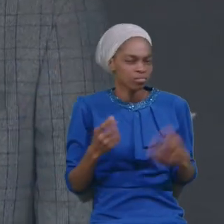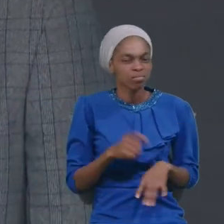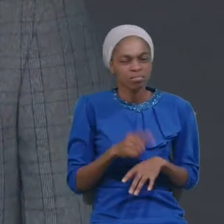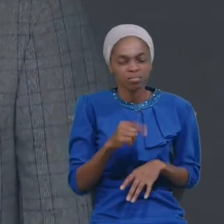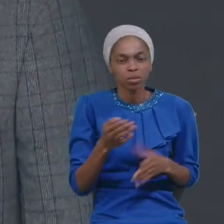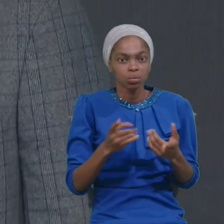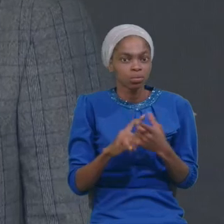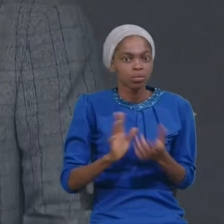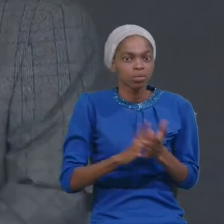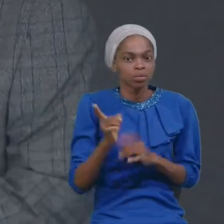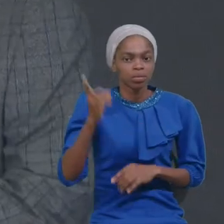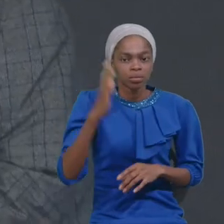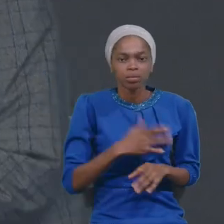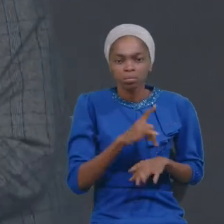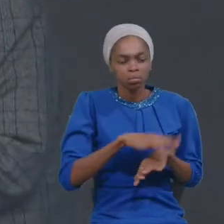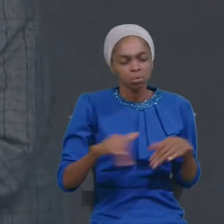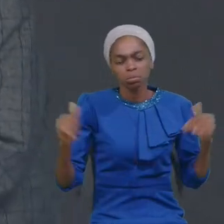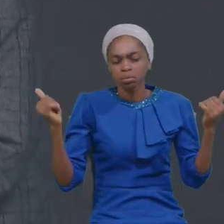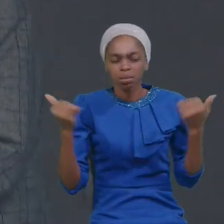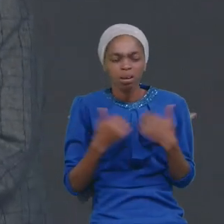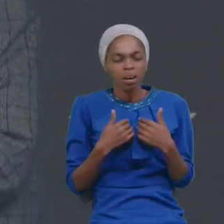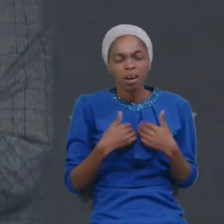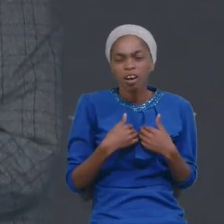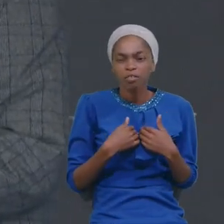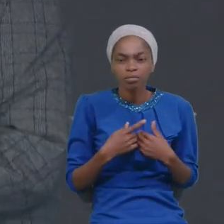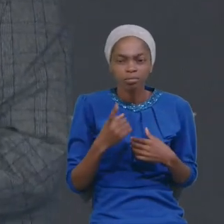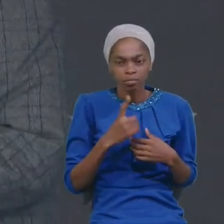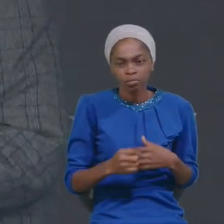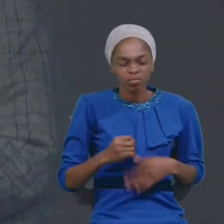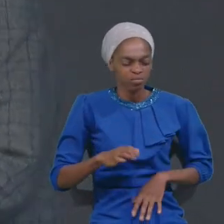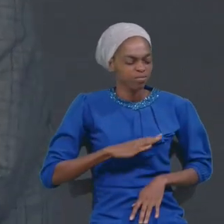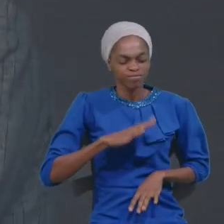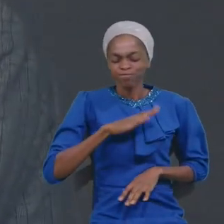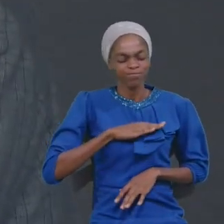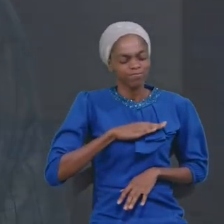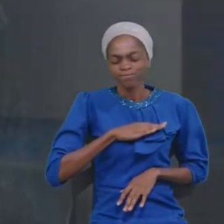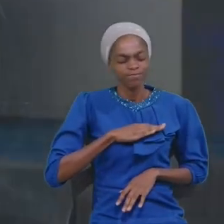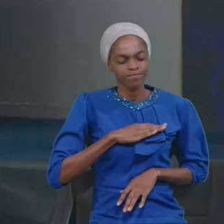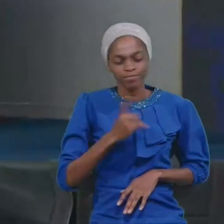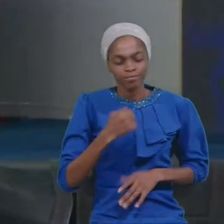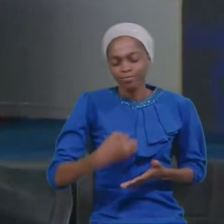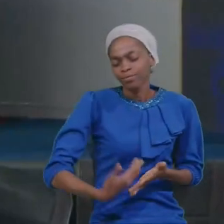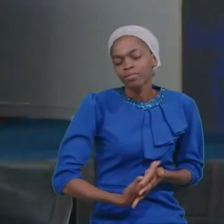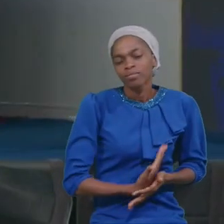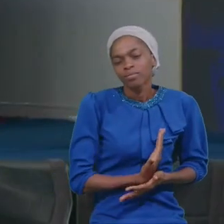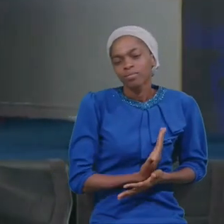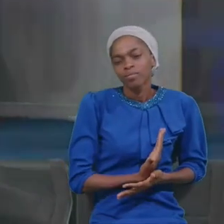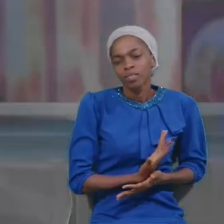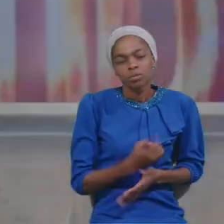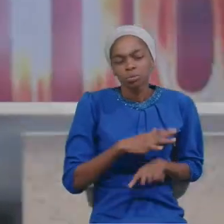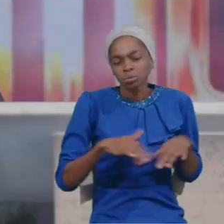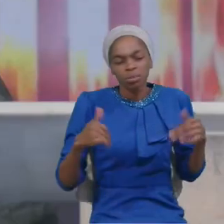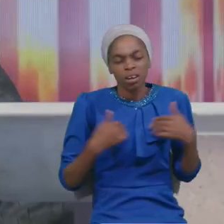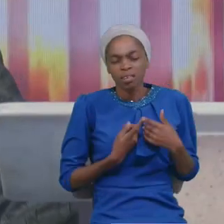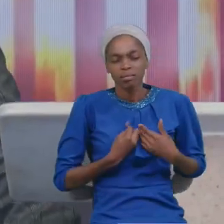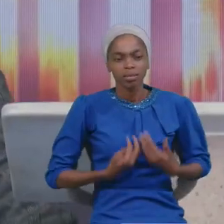the refreshing, and the life, spontaneous life, to do that. But when he gives you the living waters, when he gives